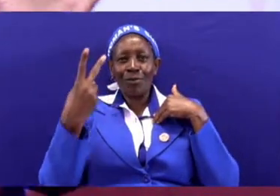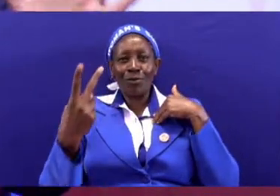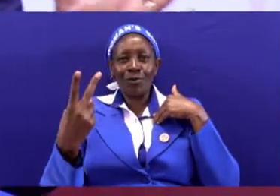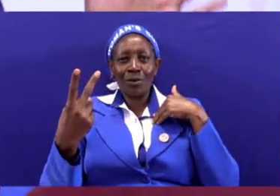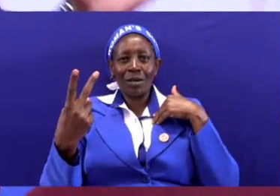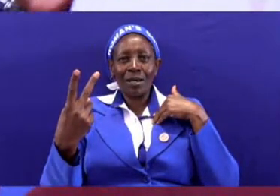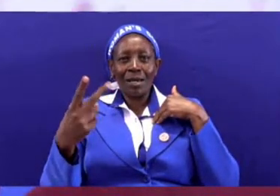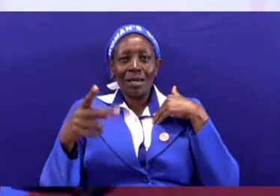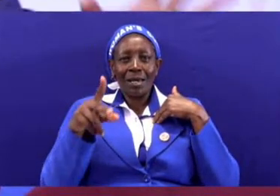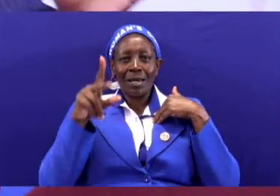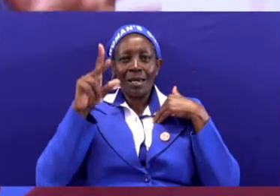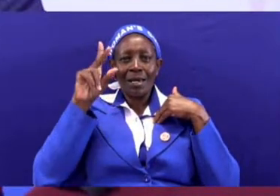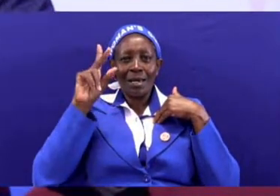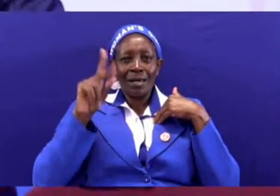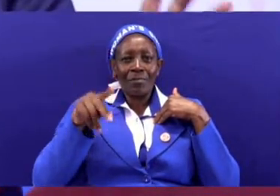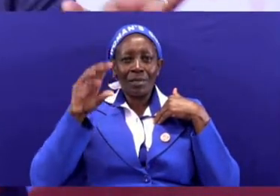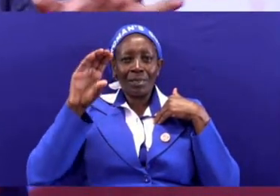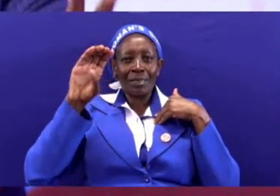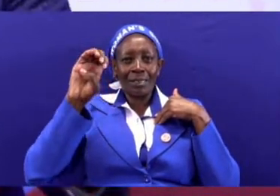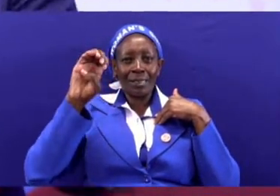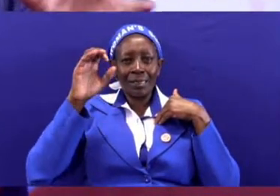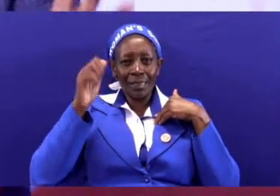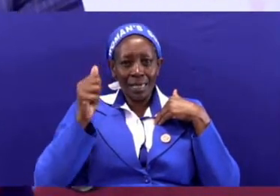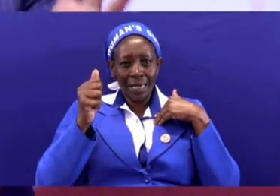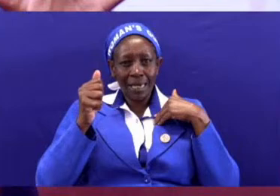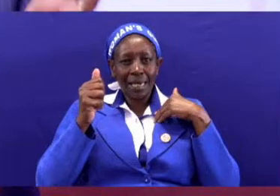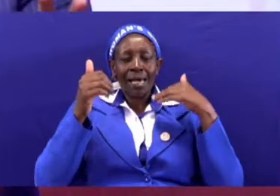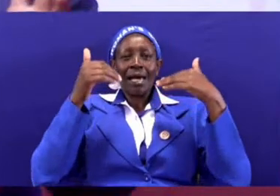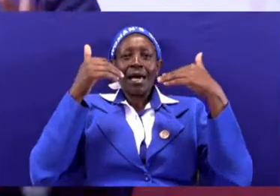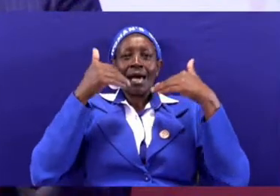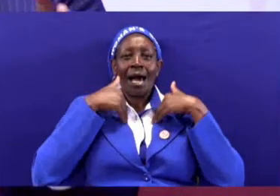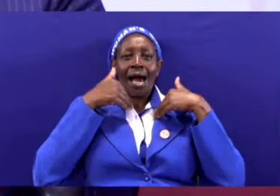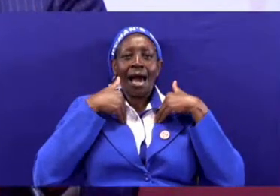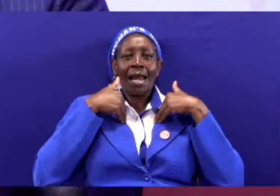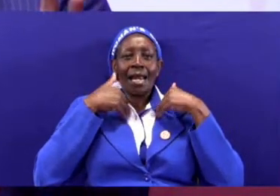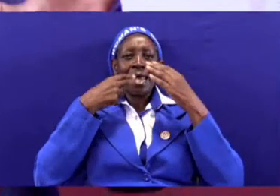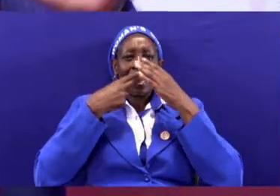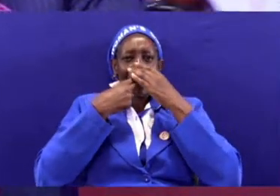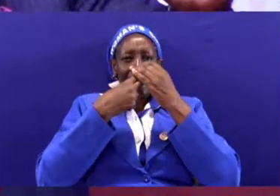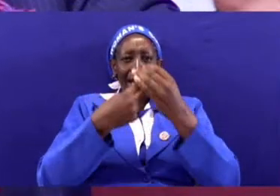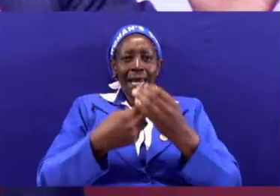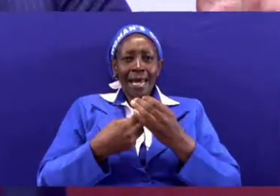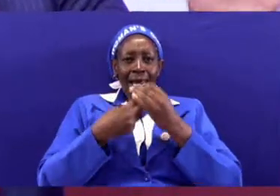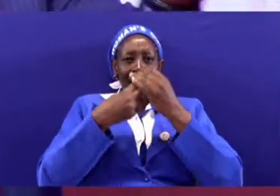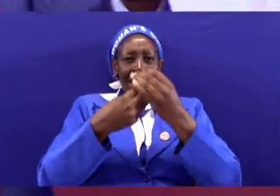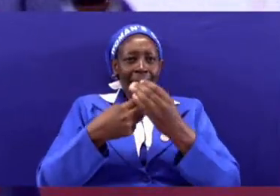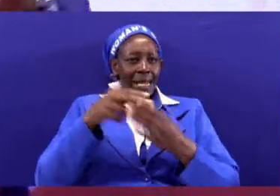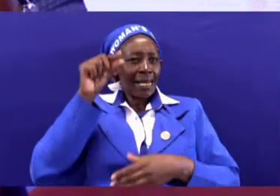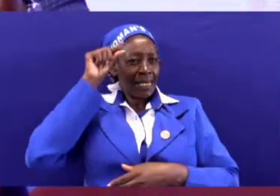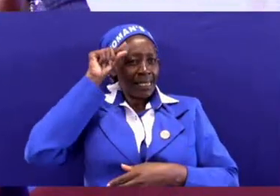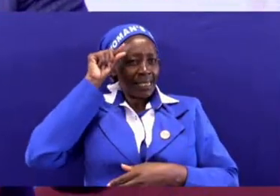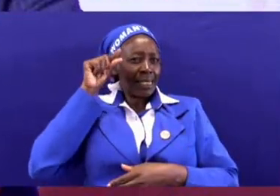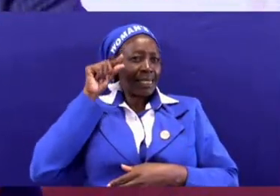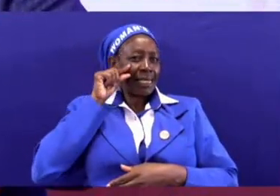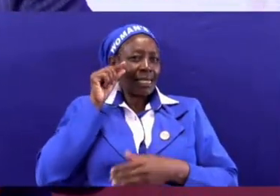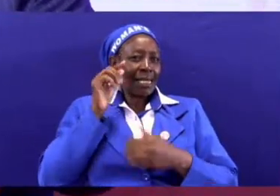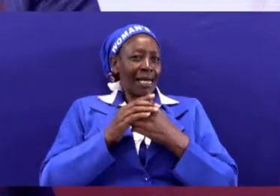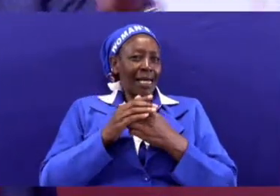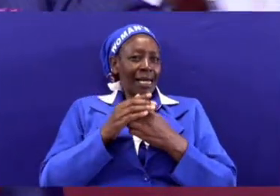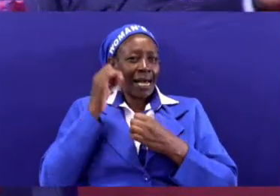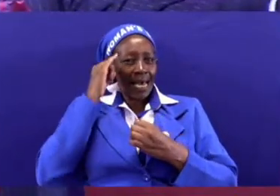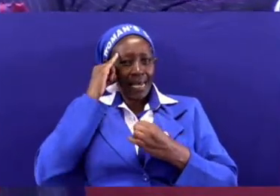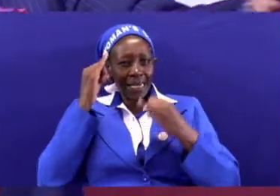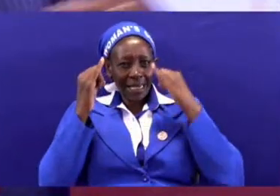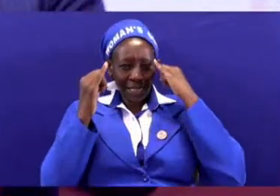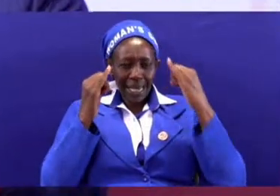PCA had already set here an innovative way of engaging matters gender a long time ago, and churches still wrestle with it,